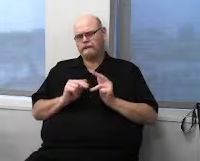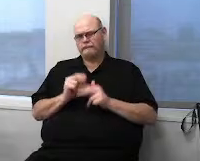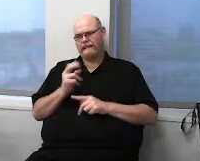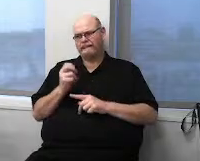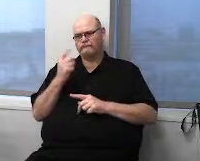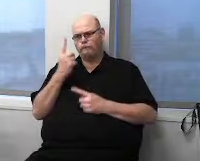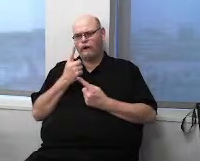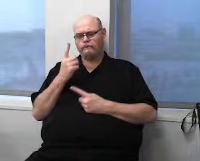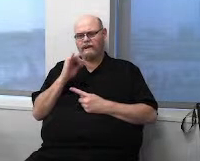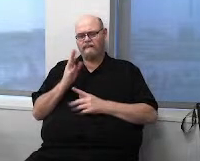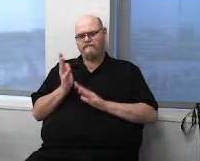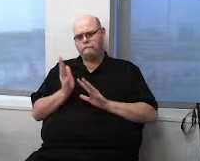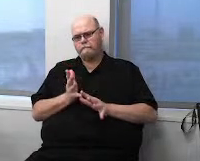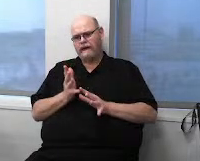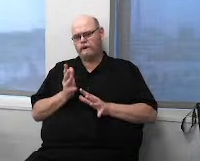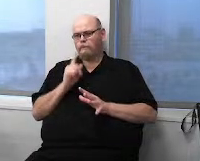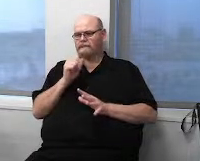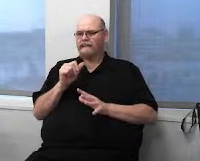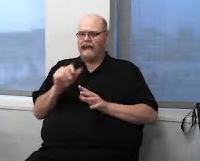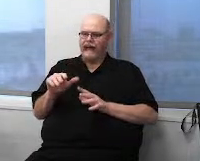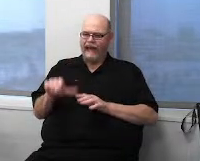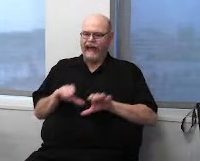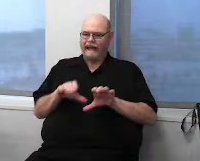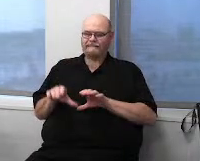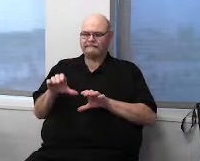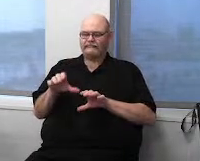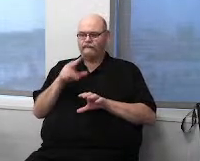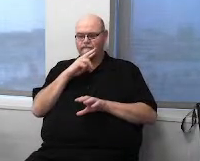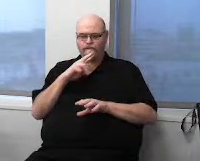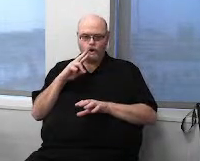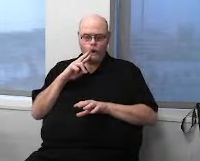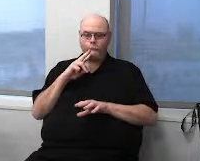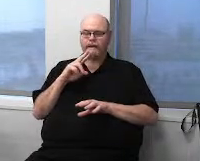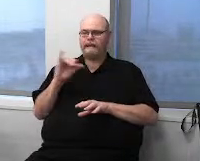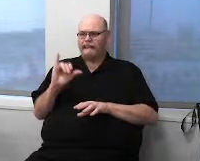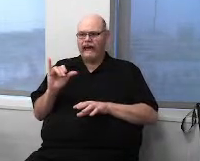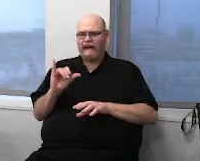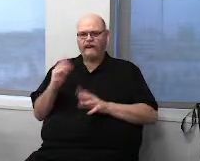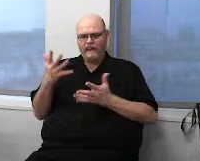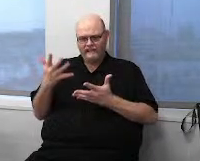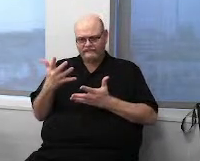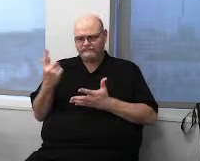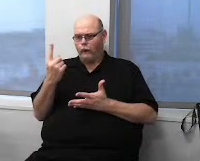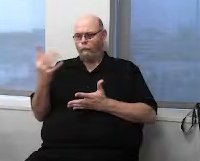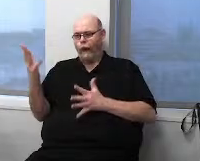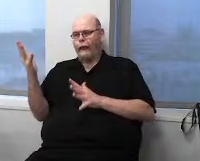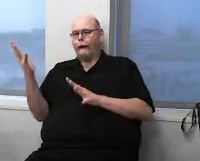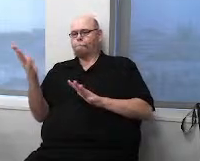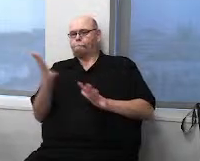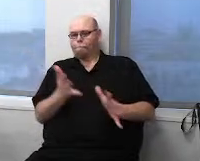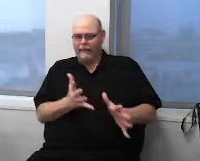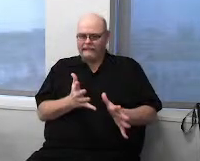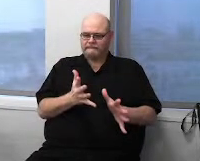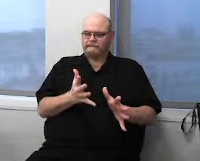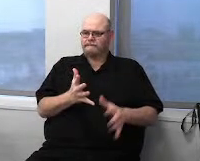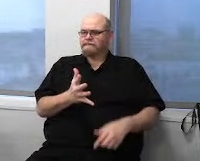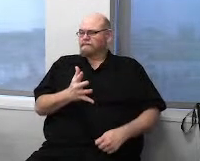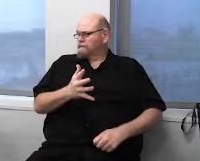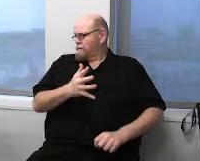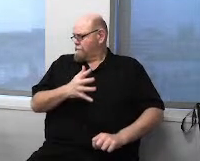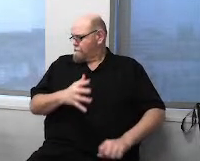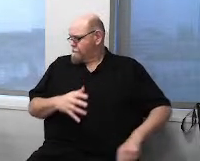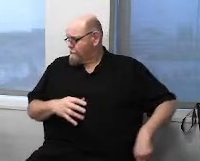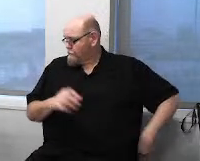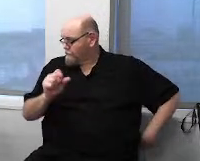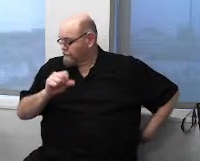facility. He was wondering whether the word abandon was an active verb, as if somebody had done the abandoning. Isn't that what